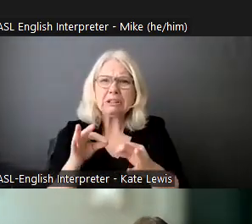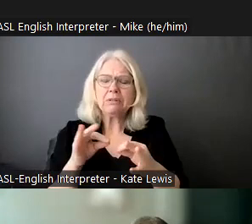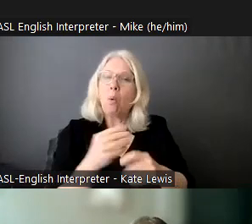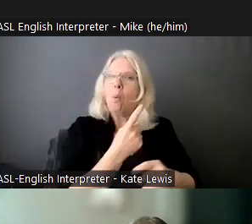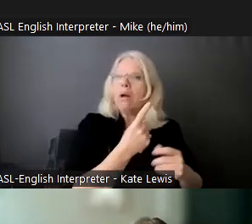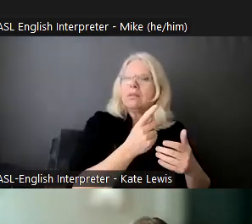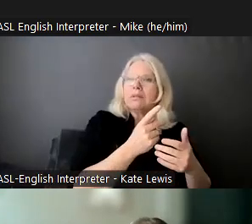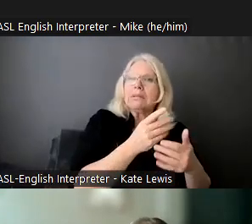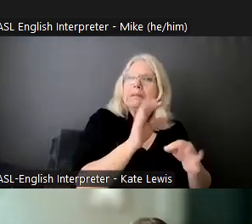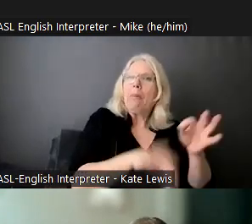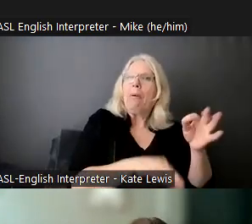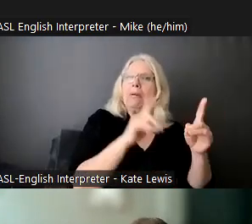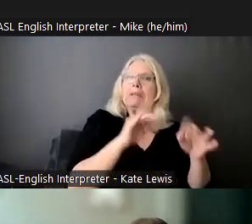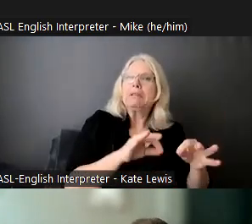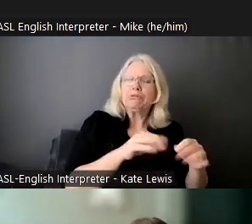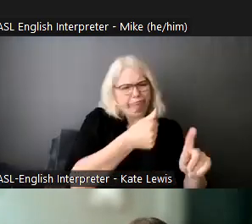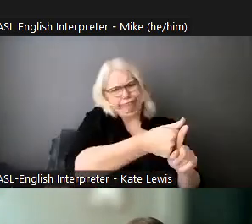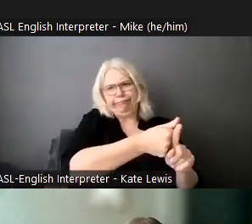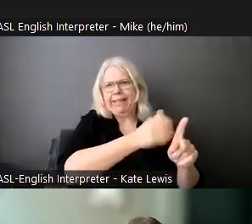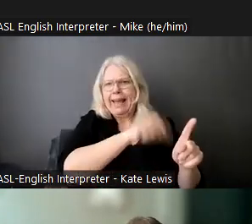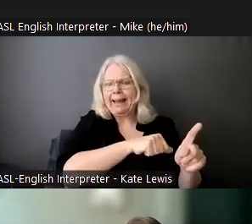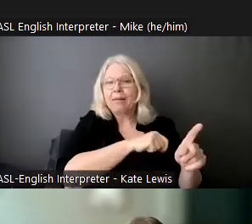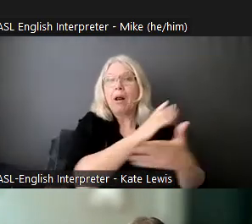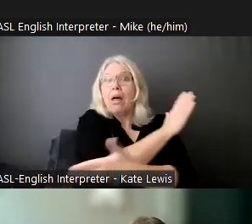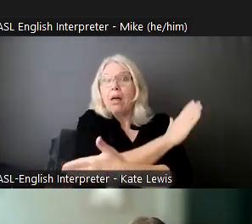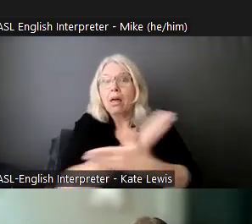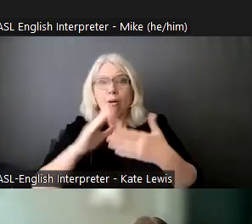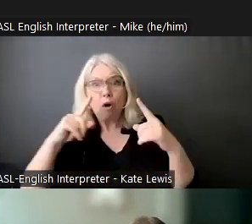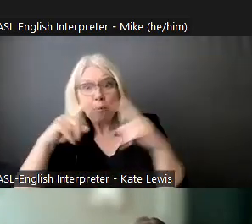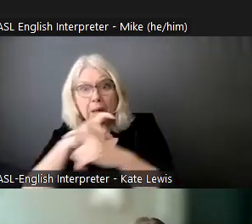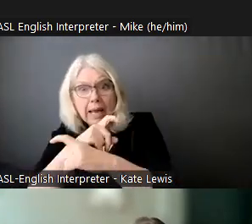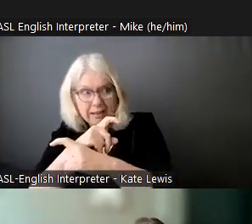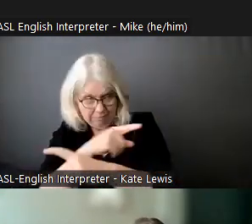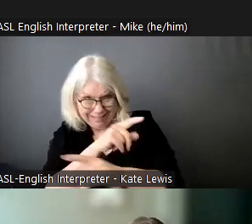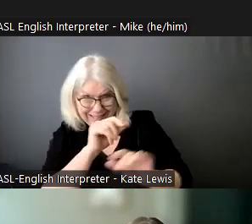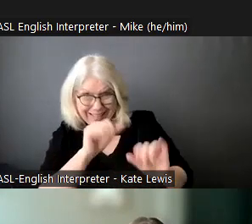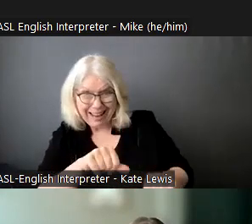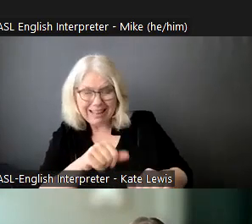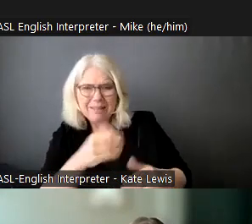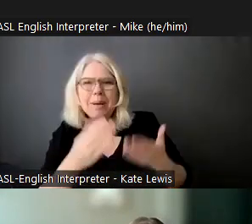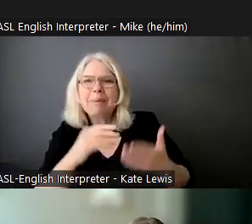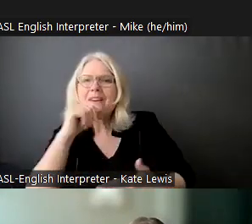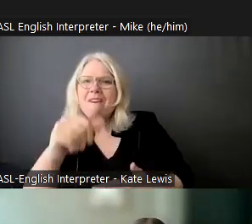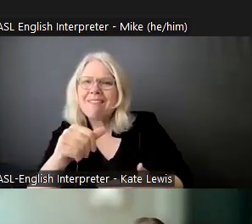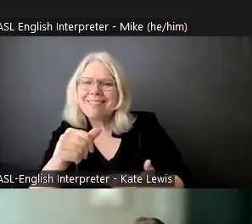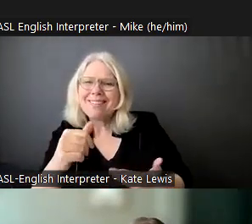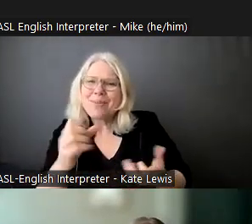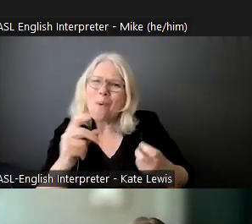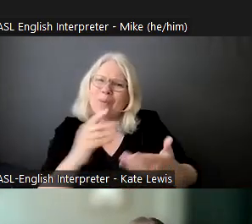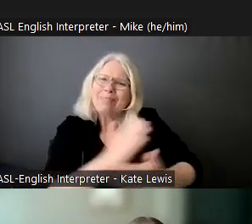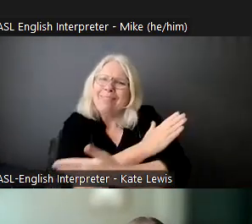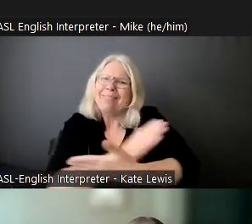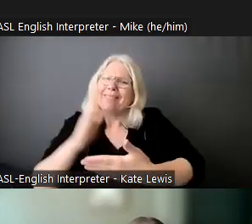of the spectrum than the other. Okay, so we can't say that someone is incapable of making everything, all decisions. Okay, go